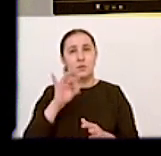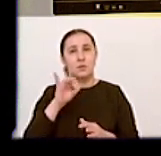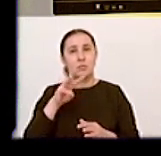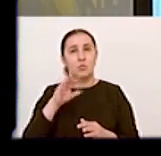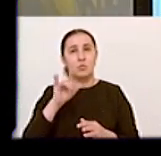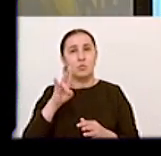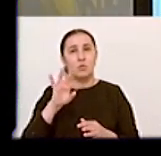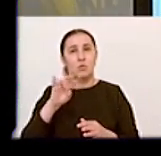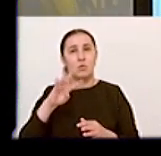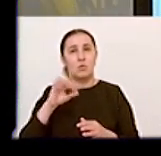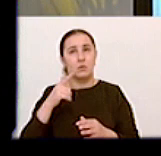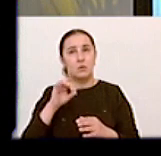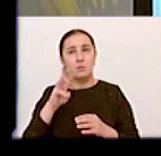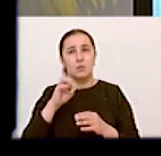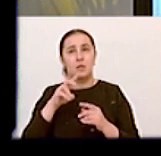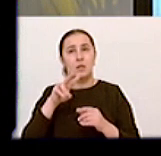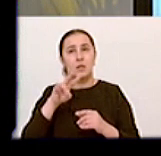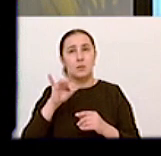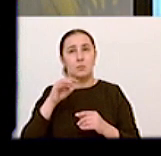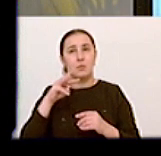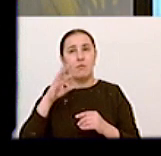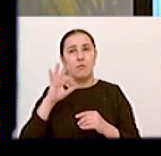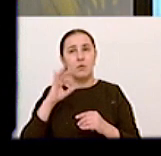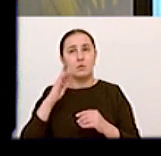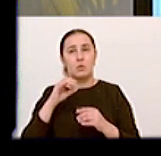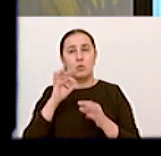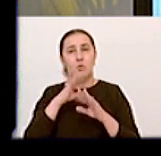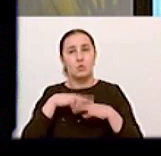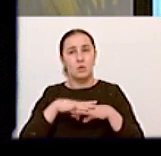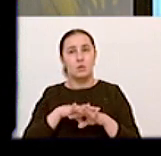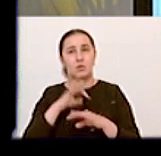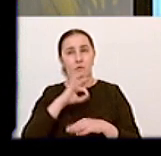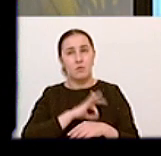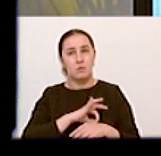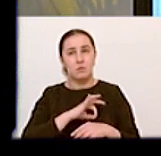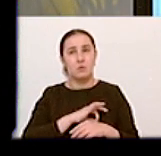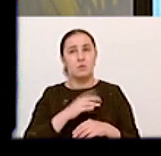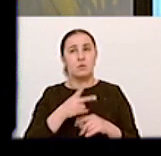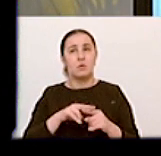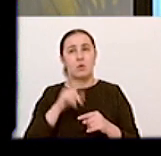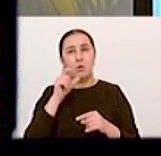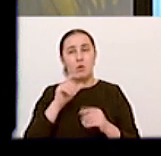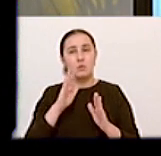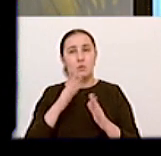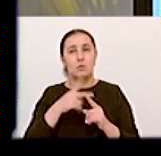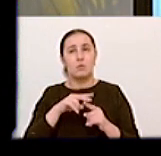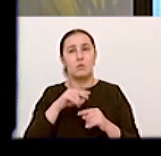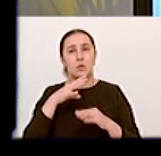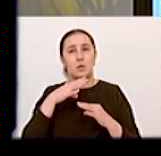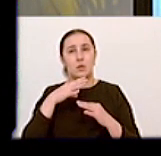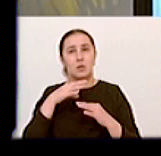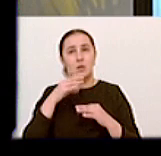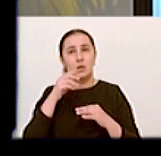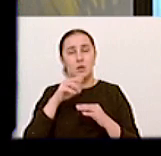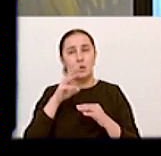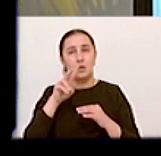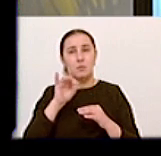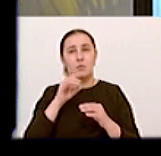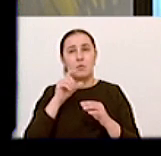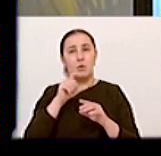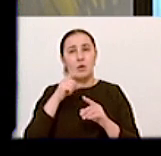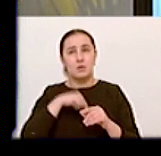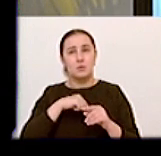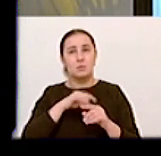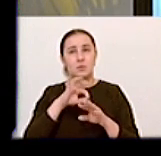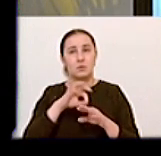Immunologik metodda o'sha limfotsit hujayralaridan foydalanadi. Odatda limfotsit hujayralari organizm